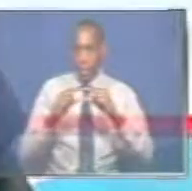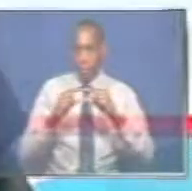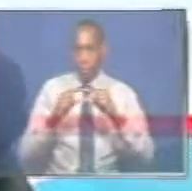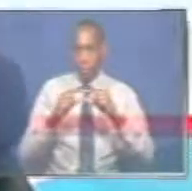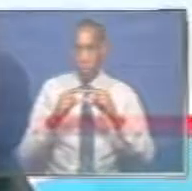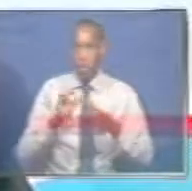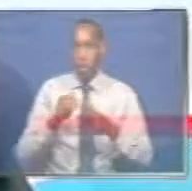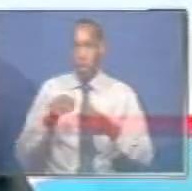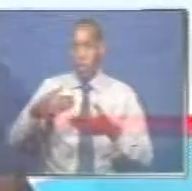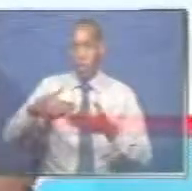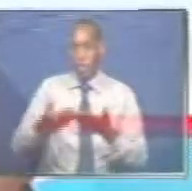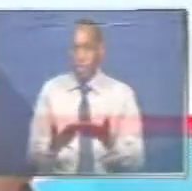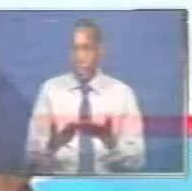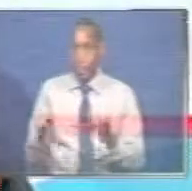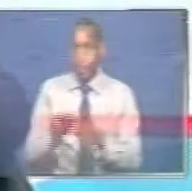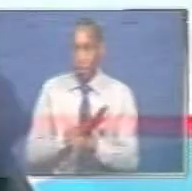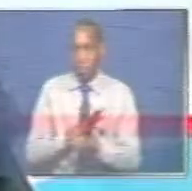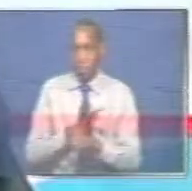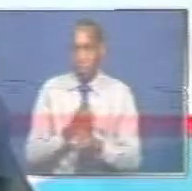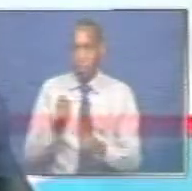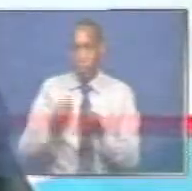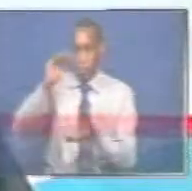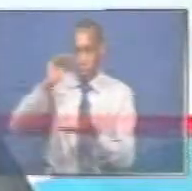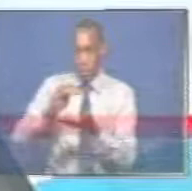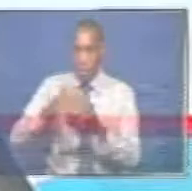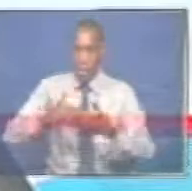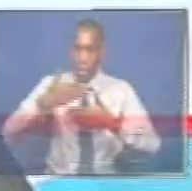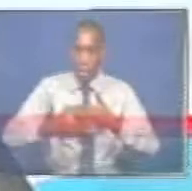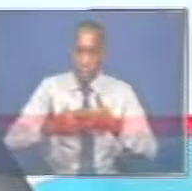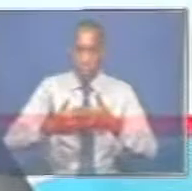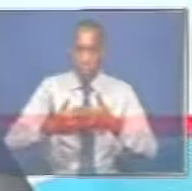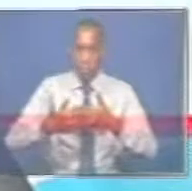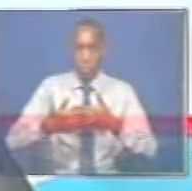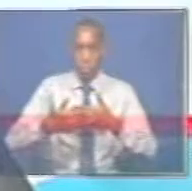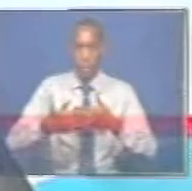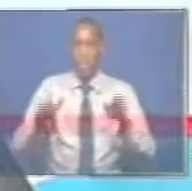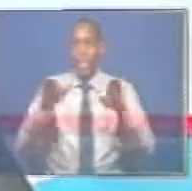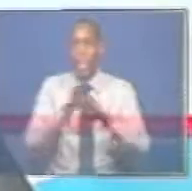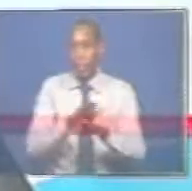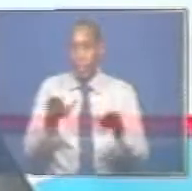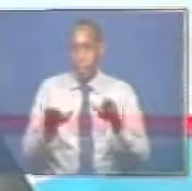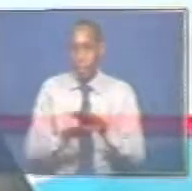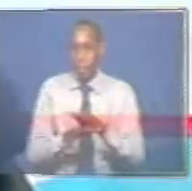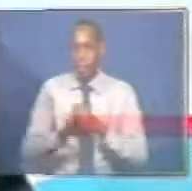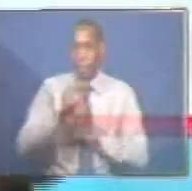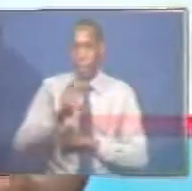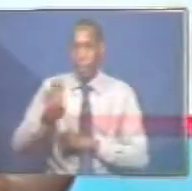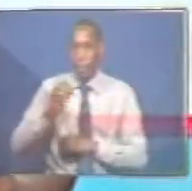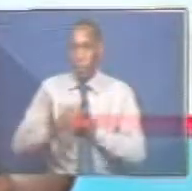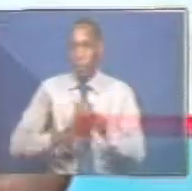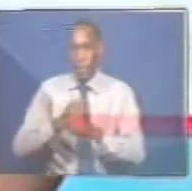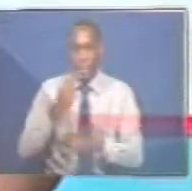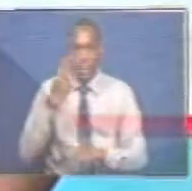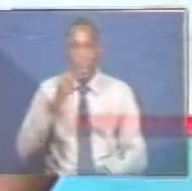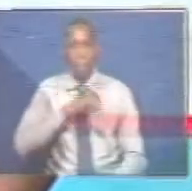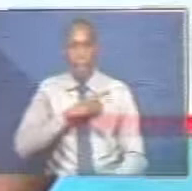that, which are discounted, of course. And then after that, everything now in 5-4 years, you start seeing the fruits.